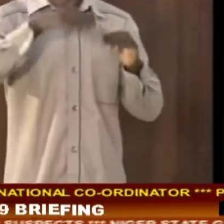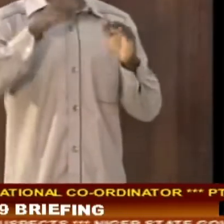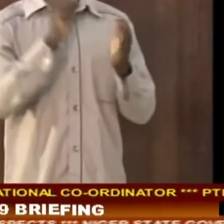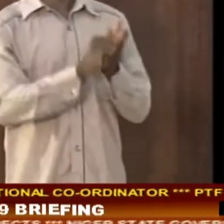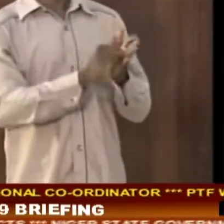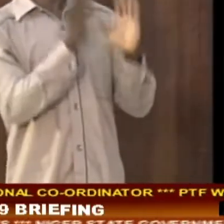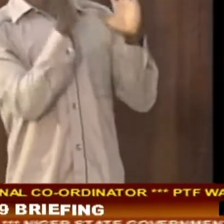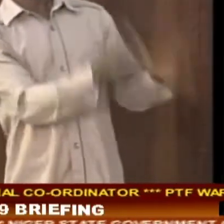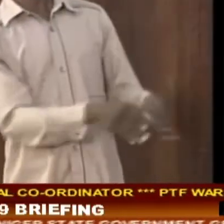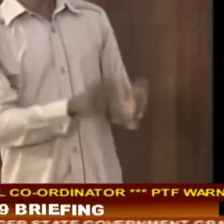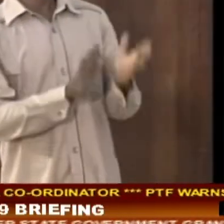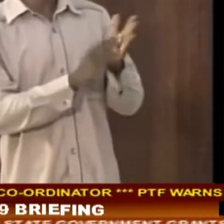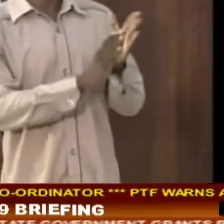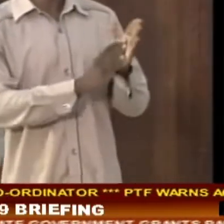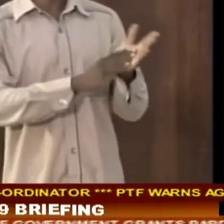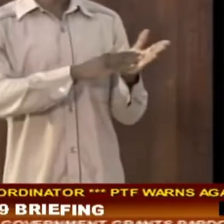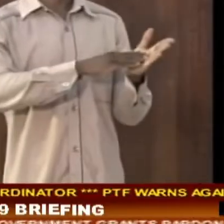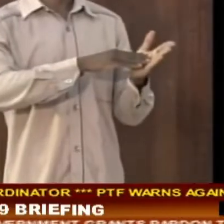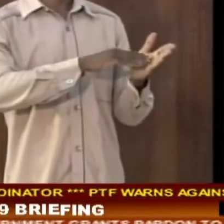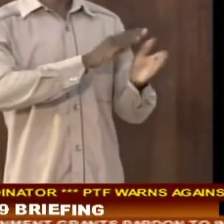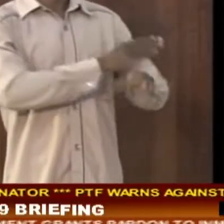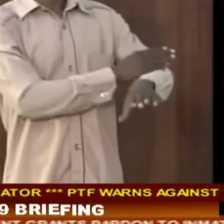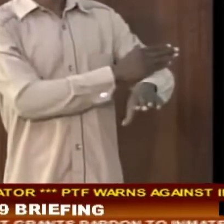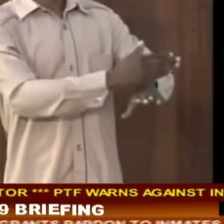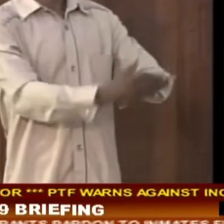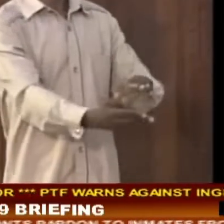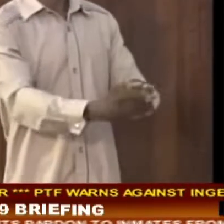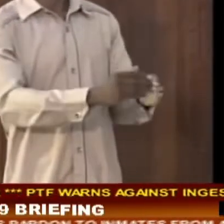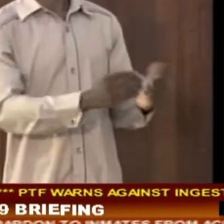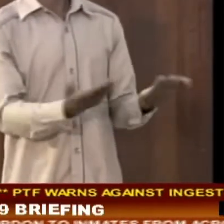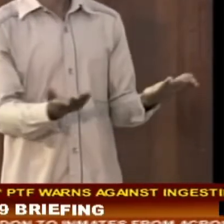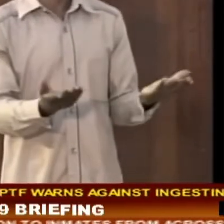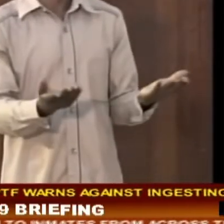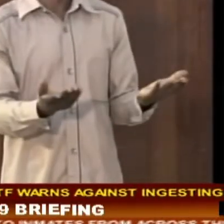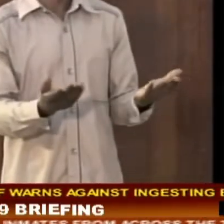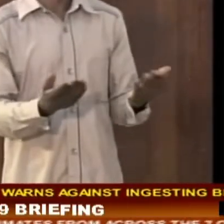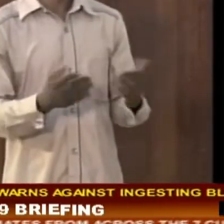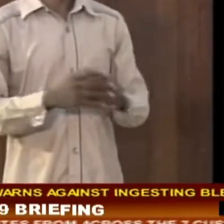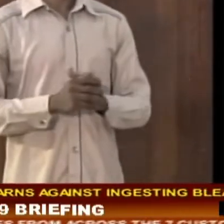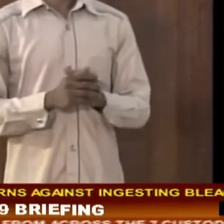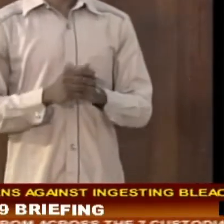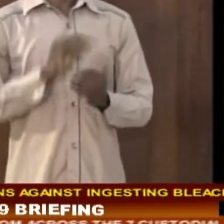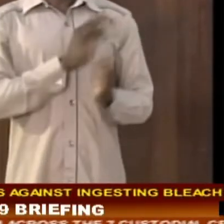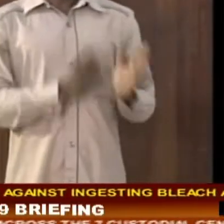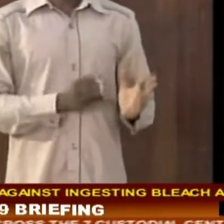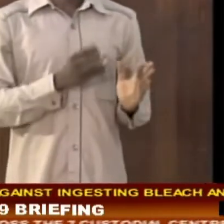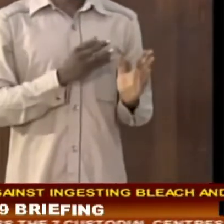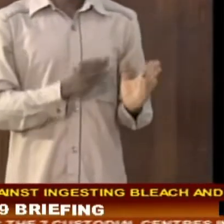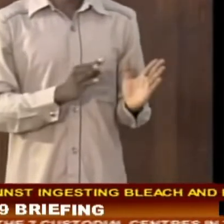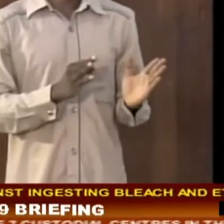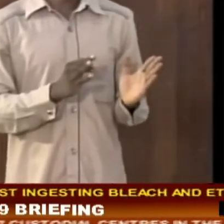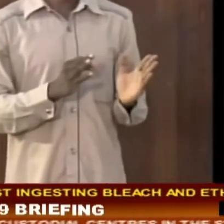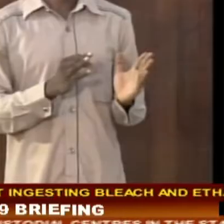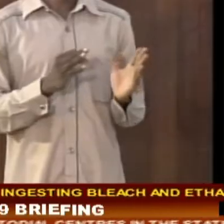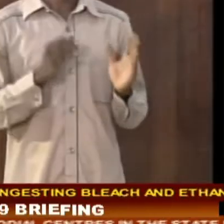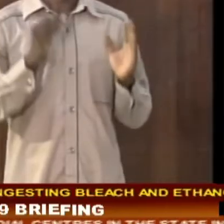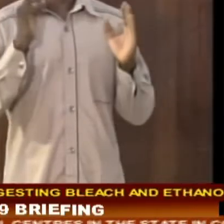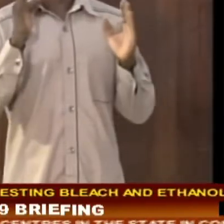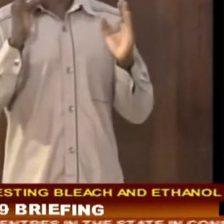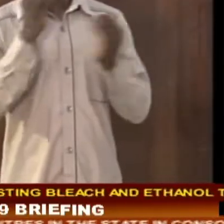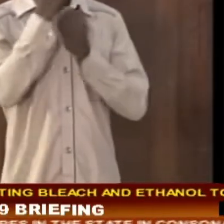Decay after spending billions of n on it to minister of information sir it's like is it's like a